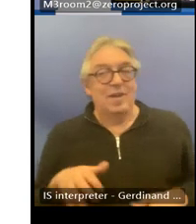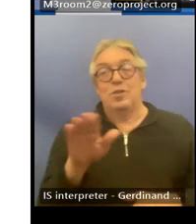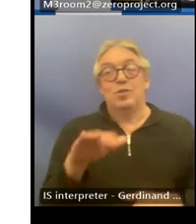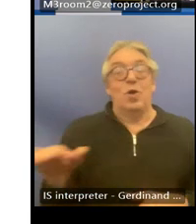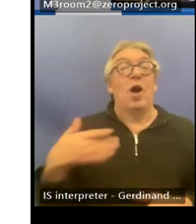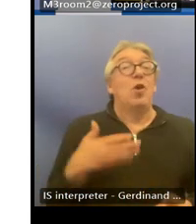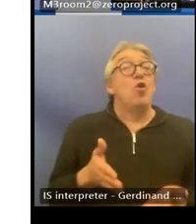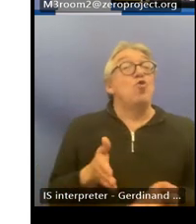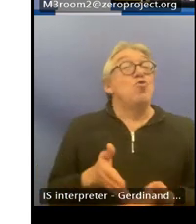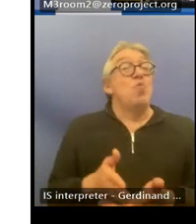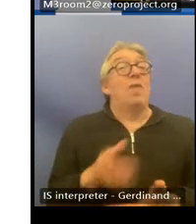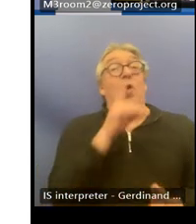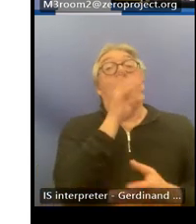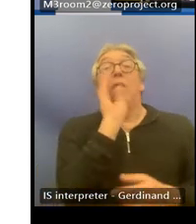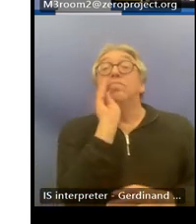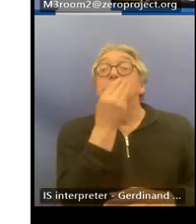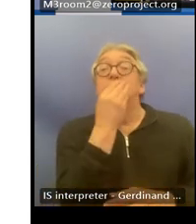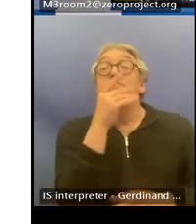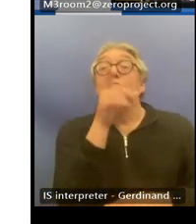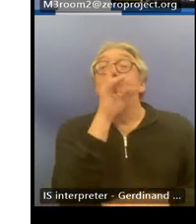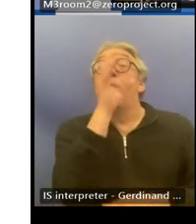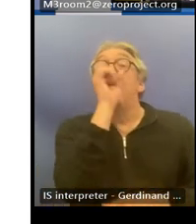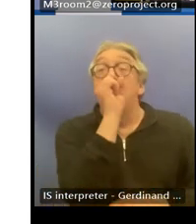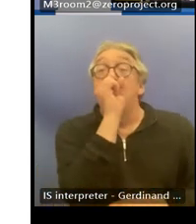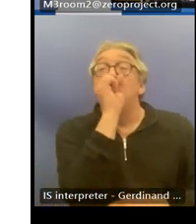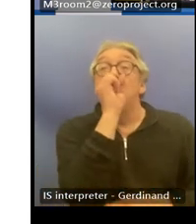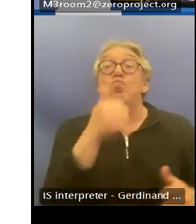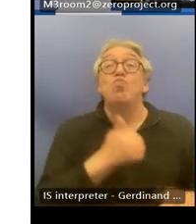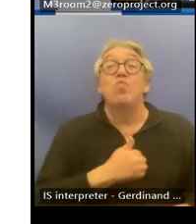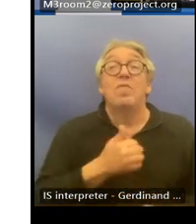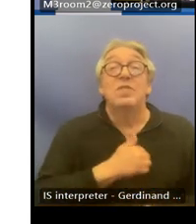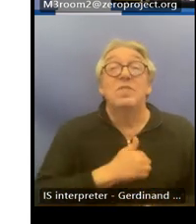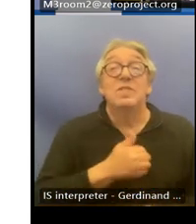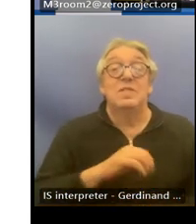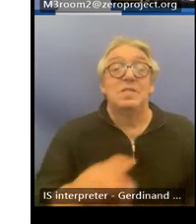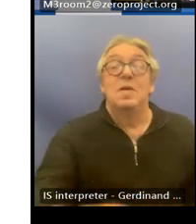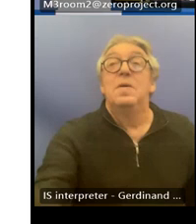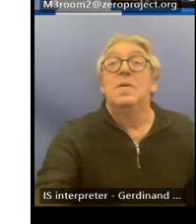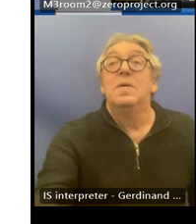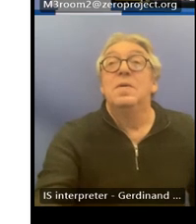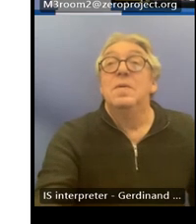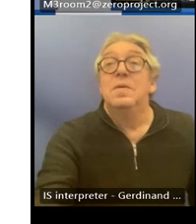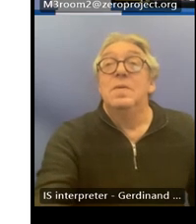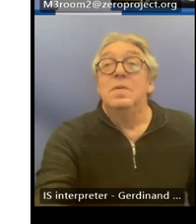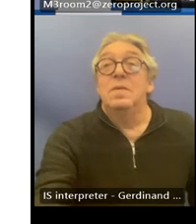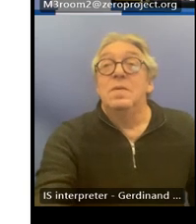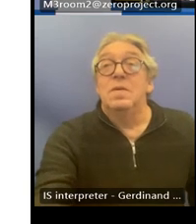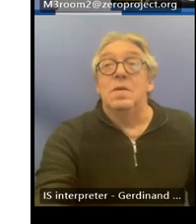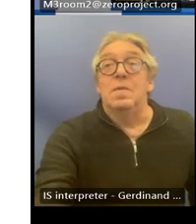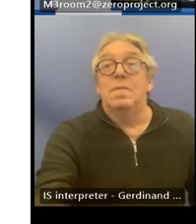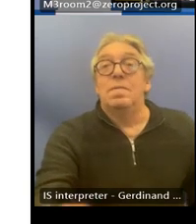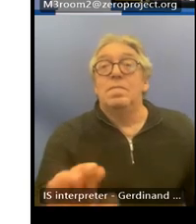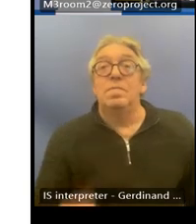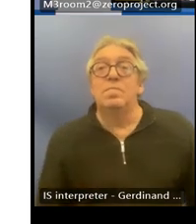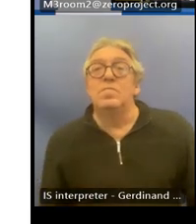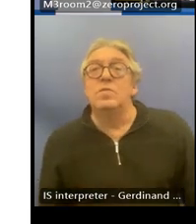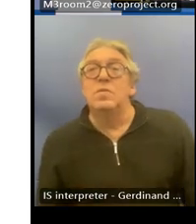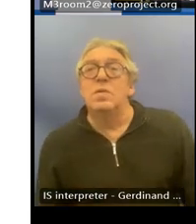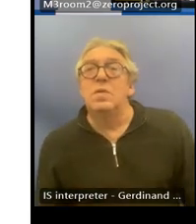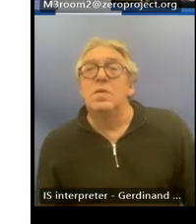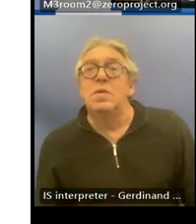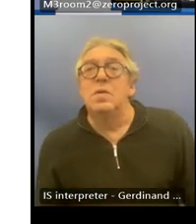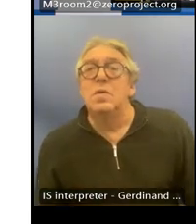So we've built these modules where data is live about every child, every progress, week on week, month on month, and technically over the year and